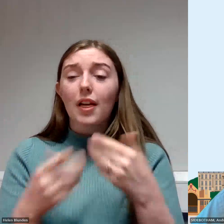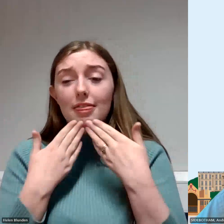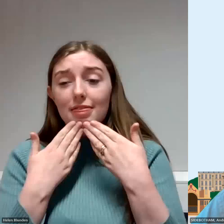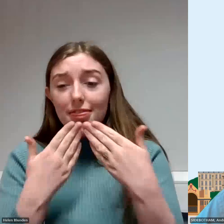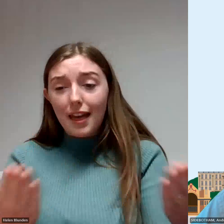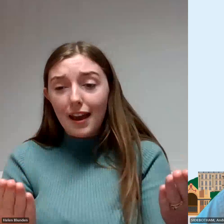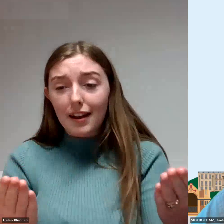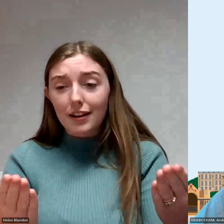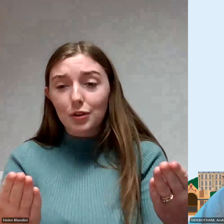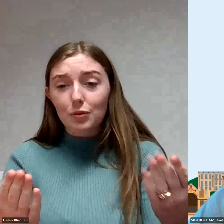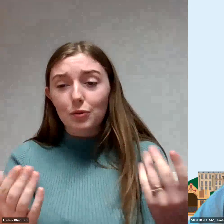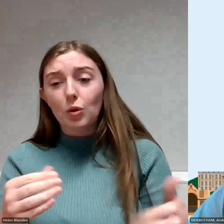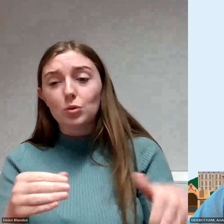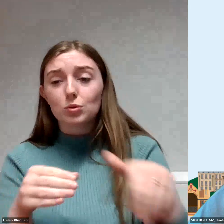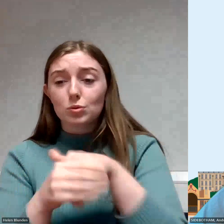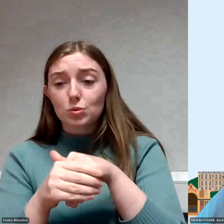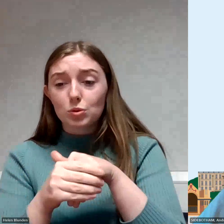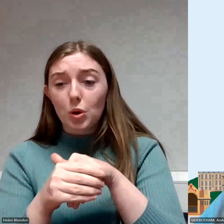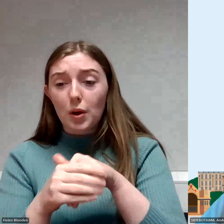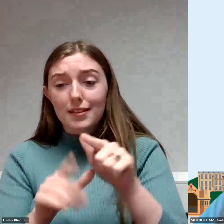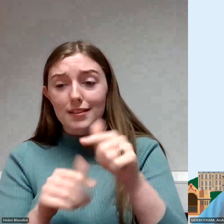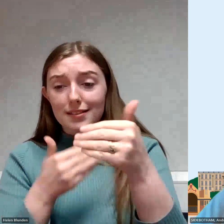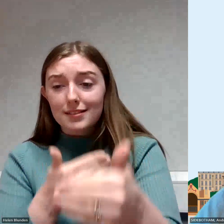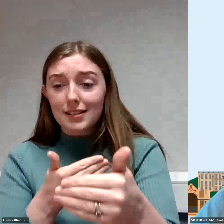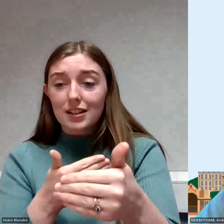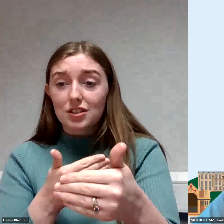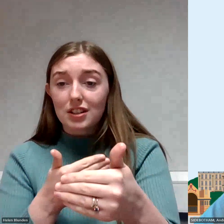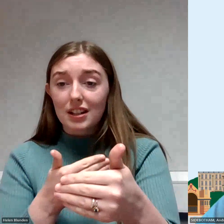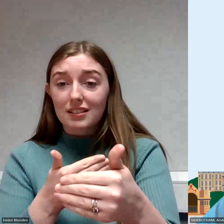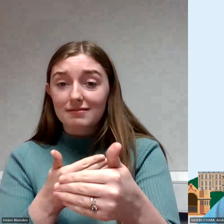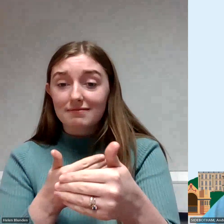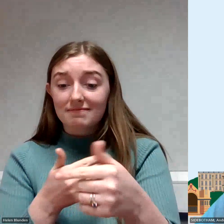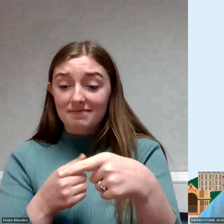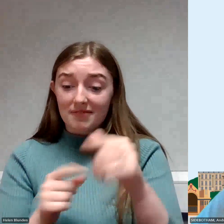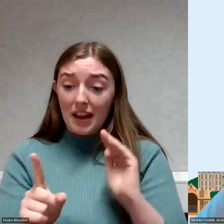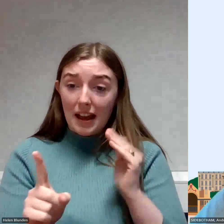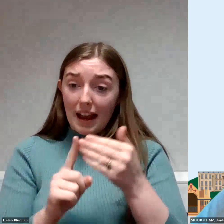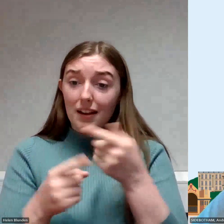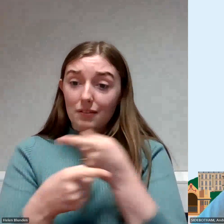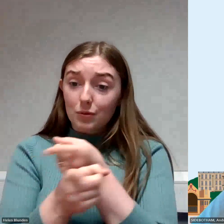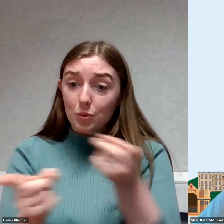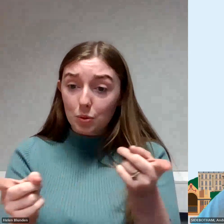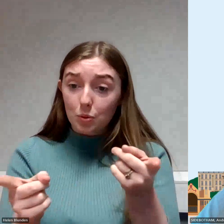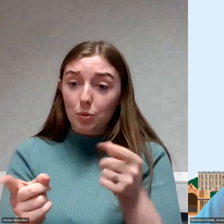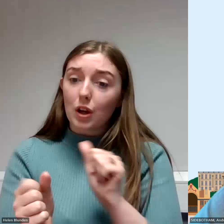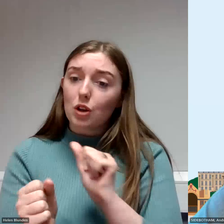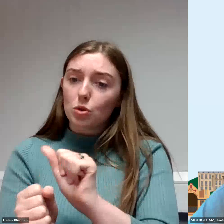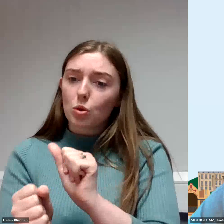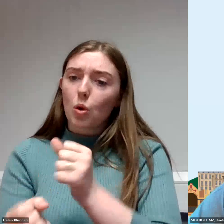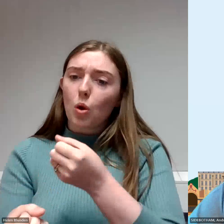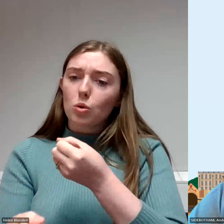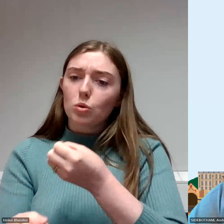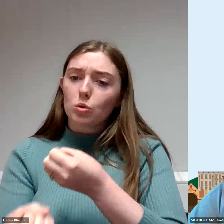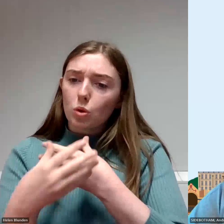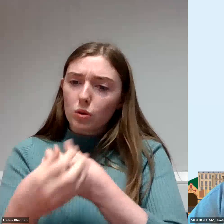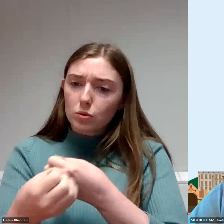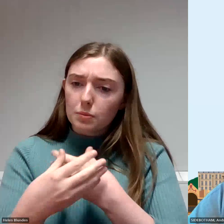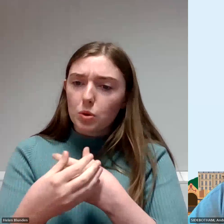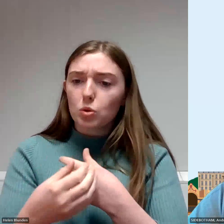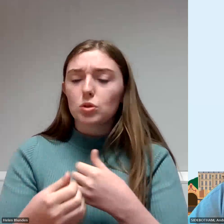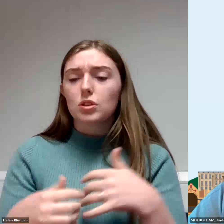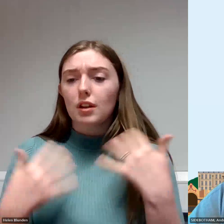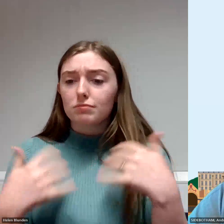the session. We put these sessions on for you, and you make the sessions, and your contribution to these sessions also helps shape